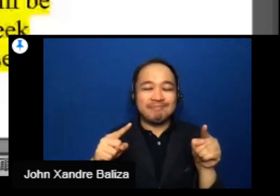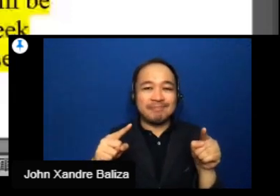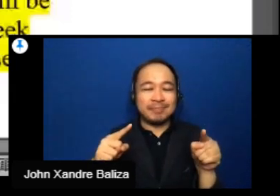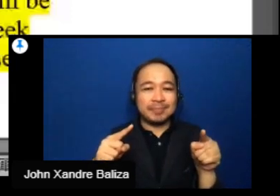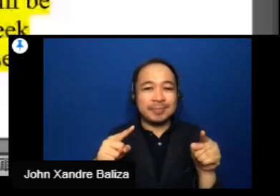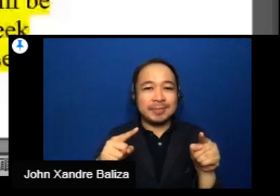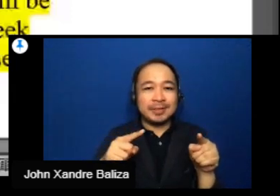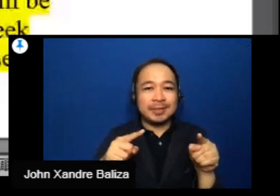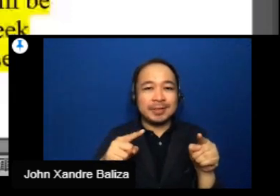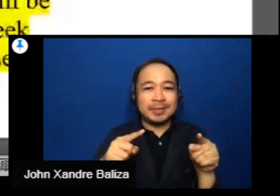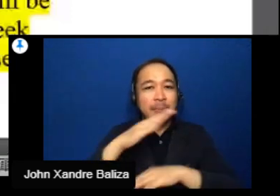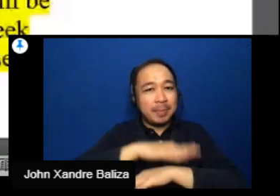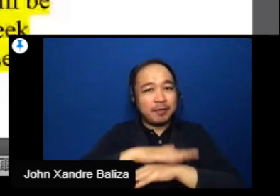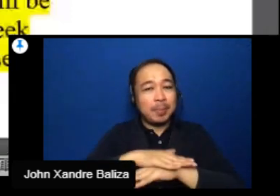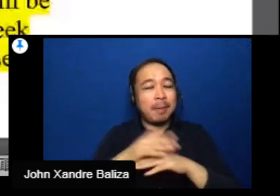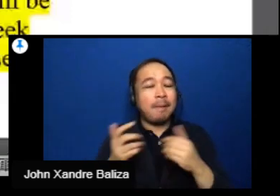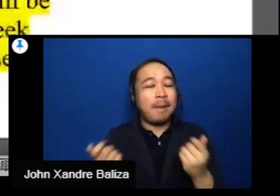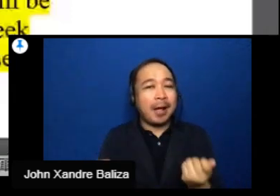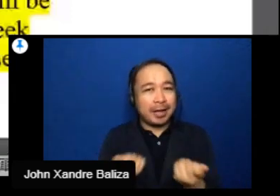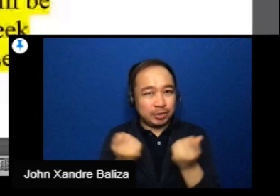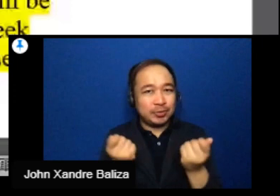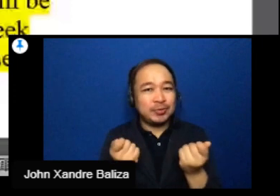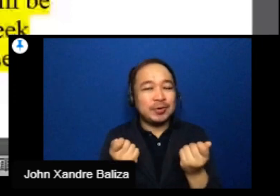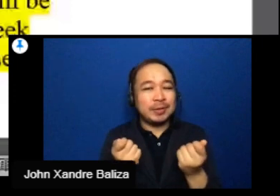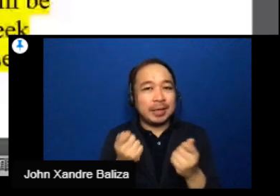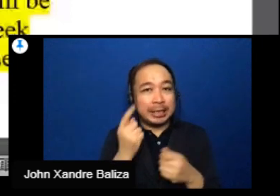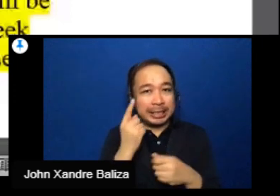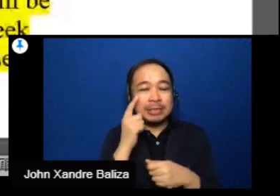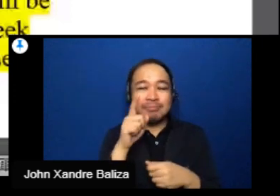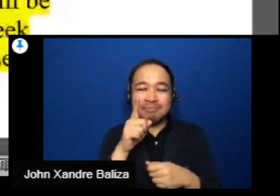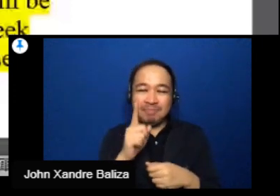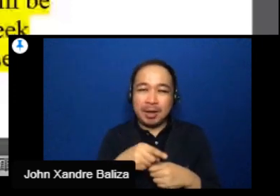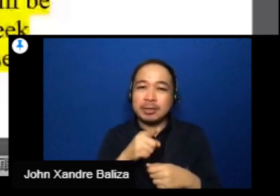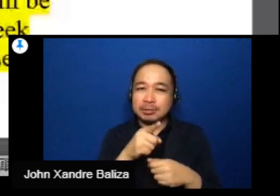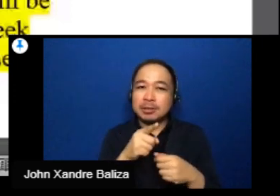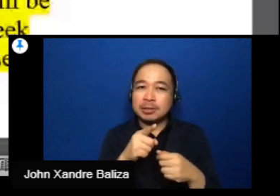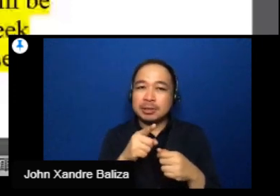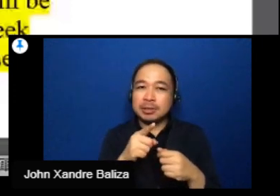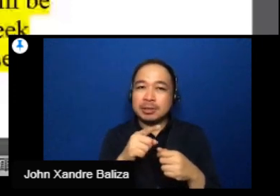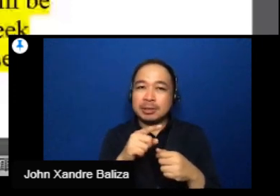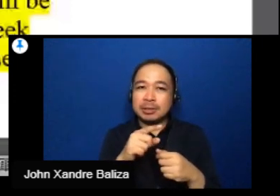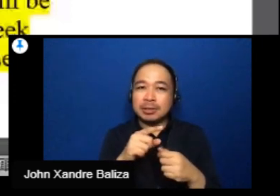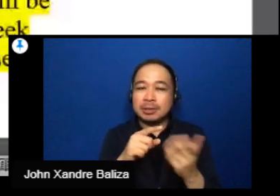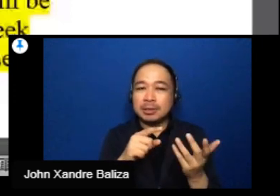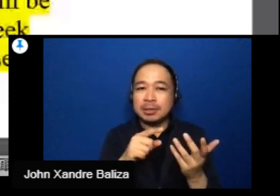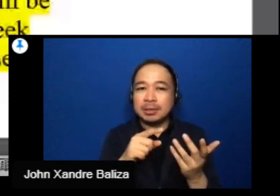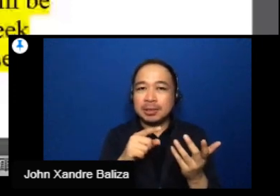platform for action. I think to use a small piece of the